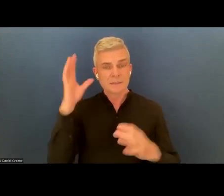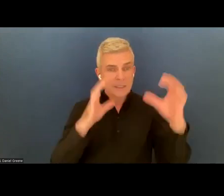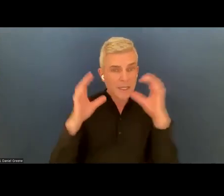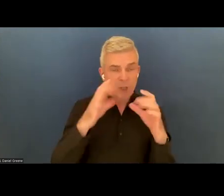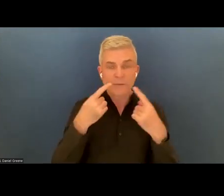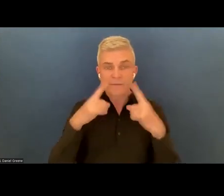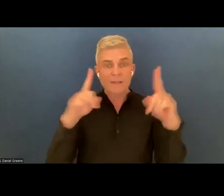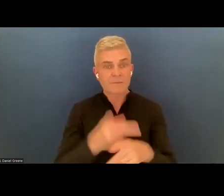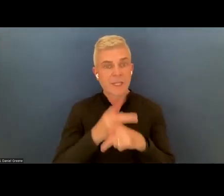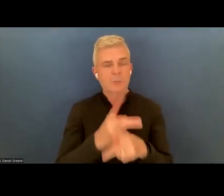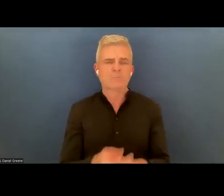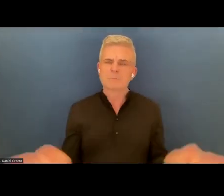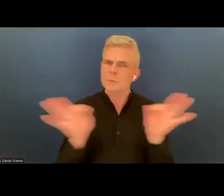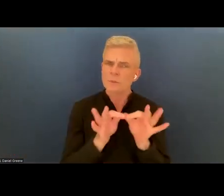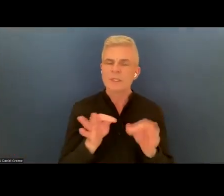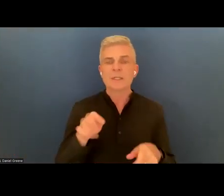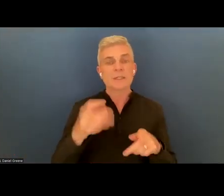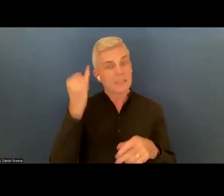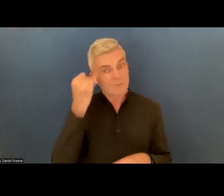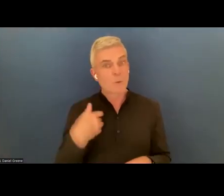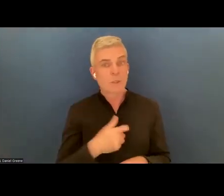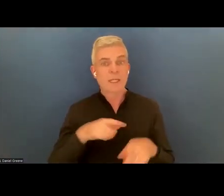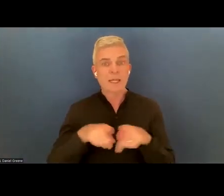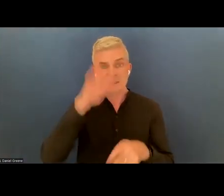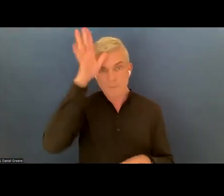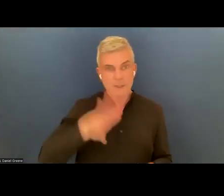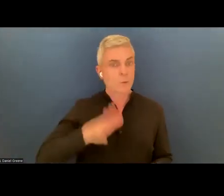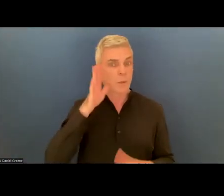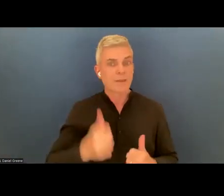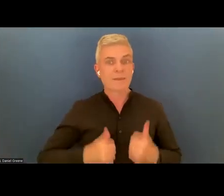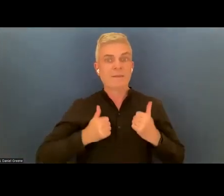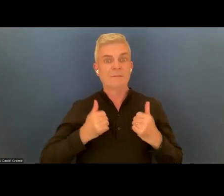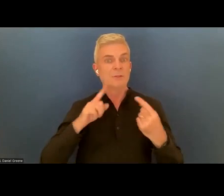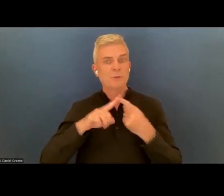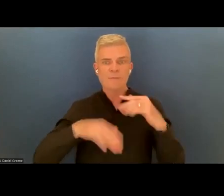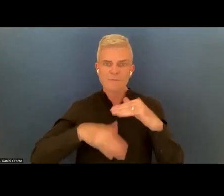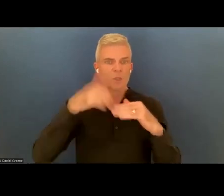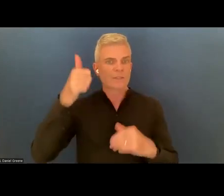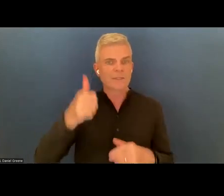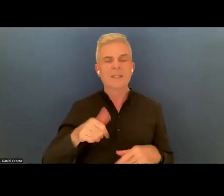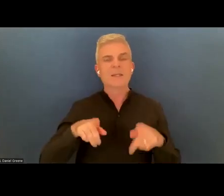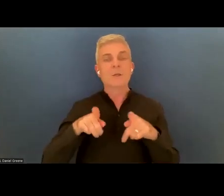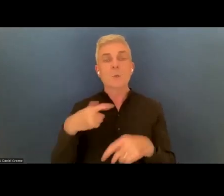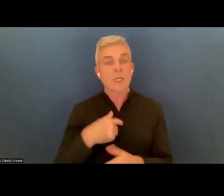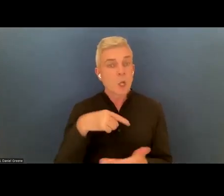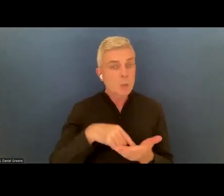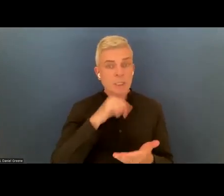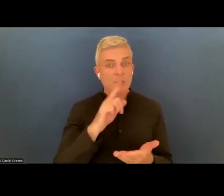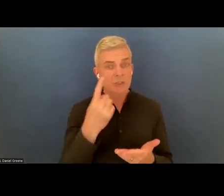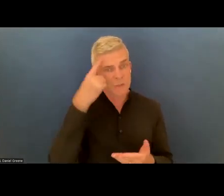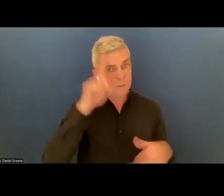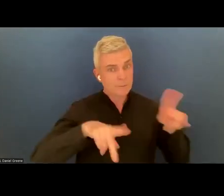we as men are going to live our lives to the fullest. As men, we owe it not only to those we love, but also to